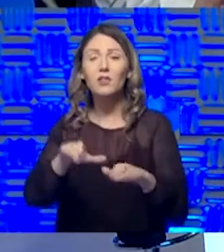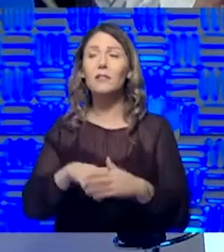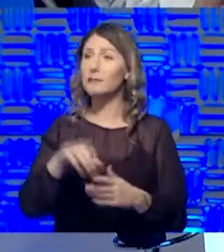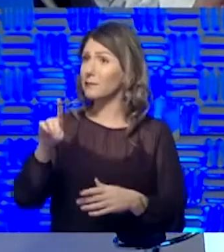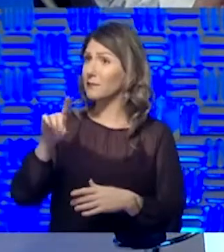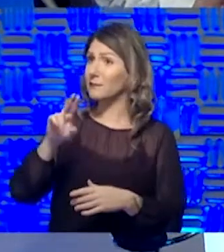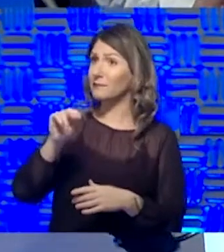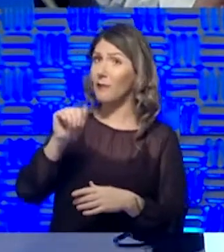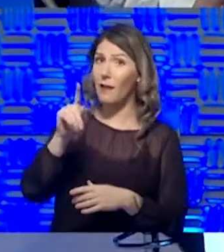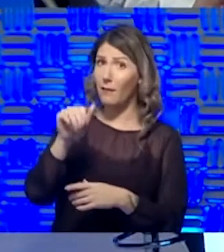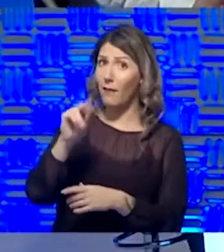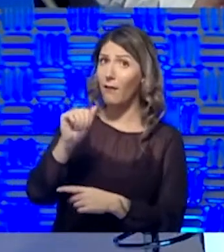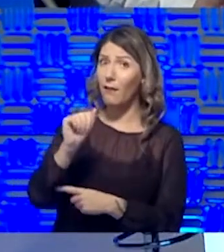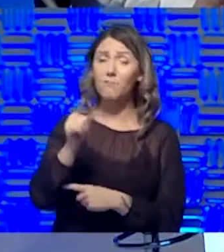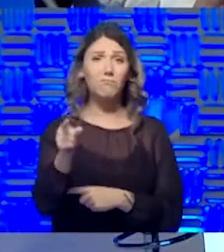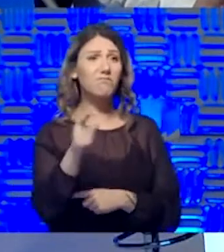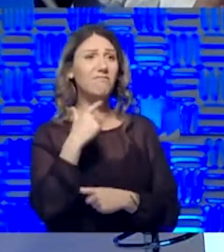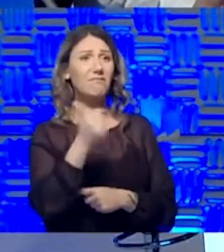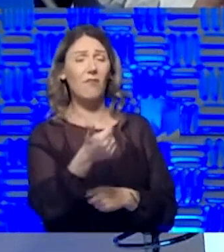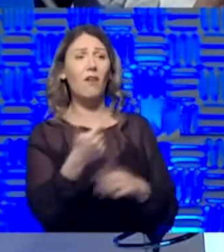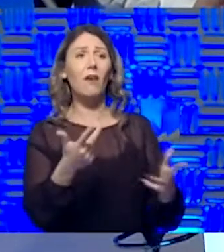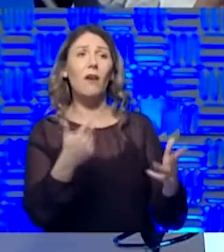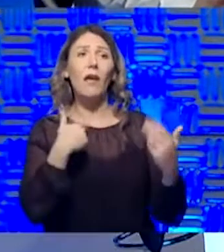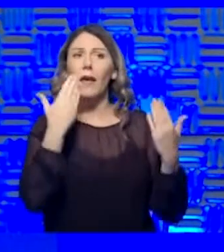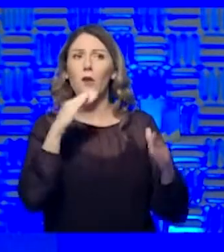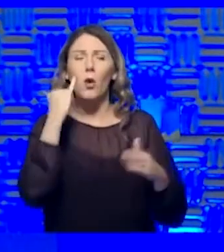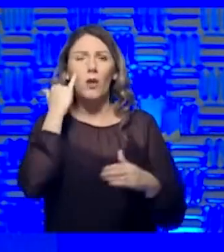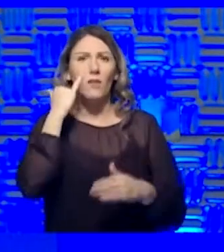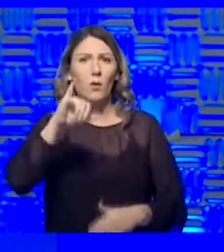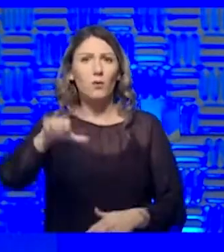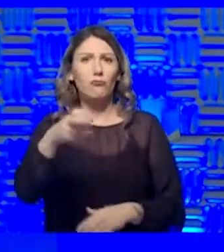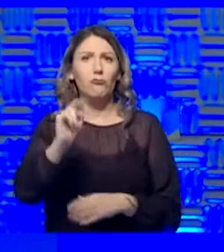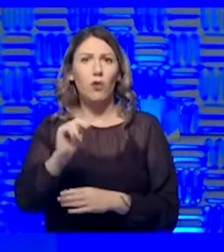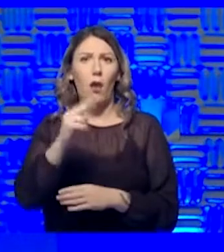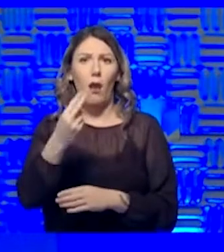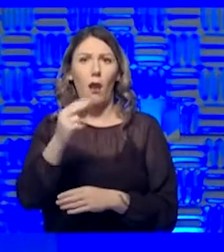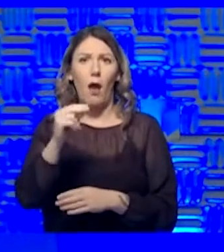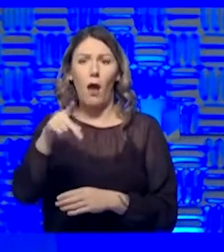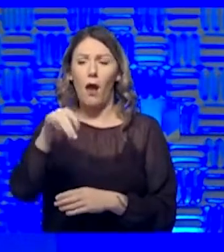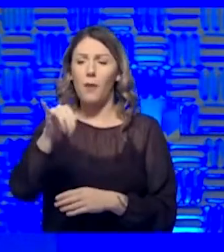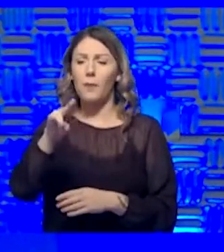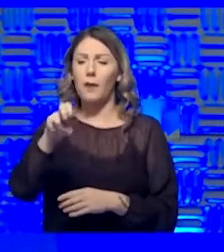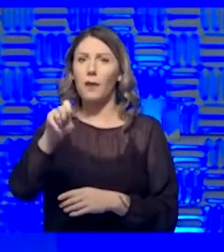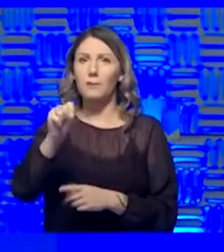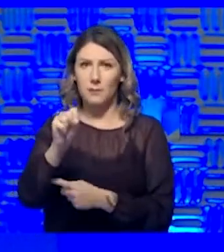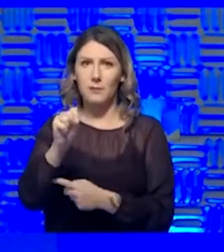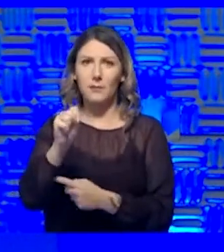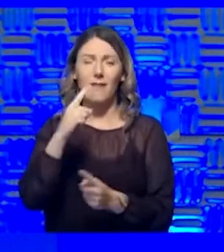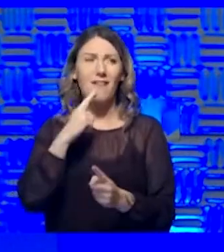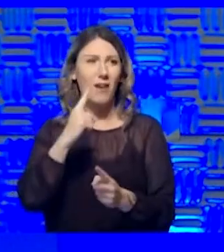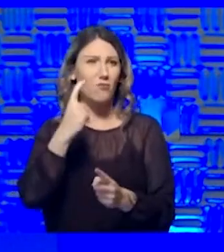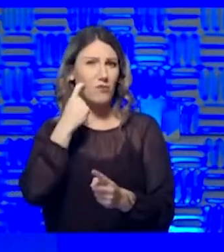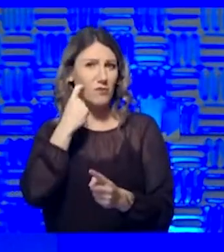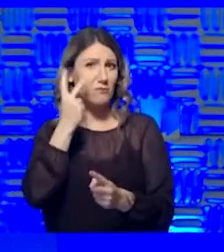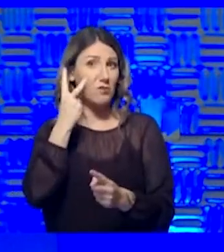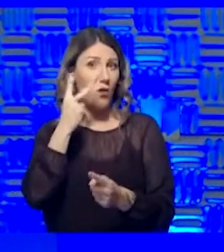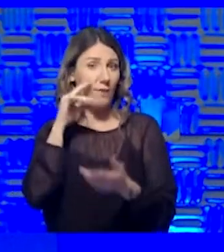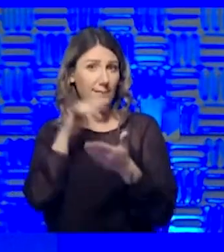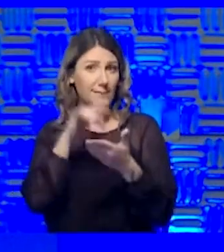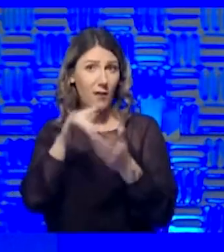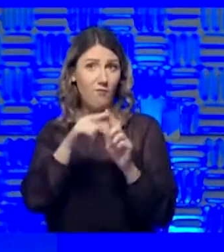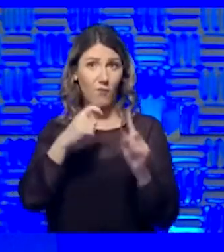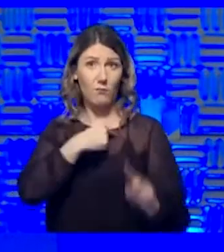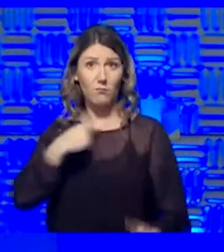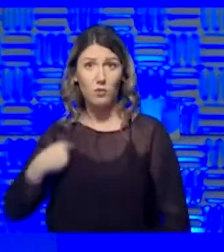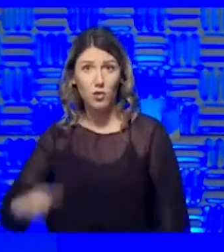Yeah, last I don't know if this was the Johns Hopkins study. Certainly I saw a study out of China that was